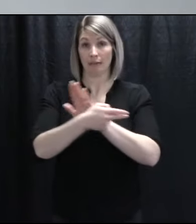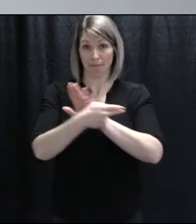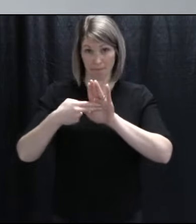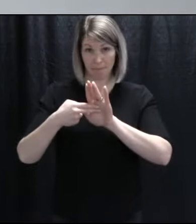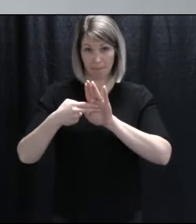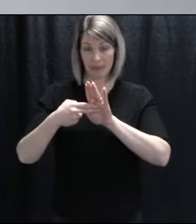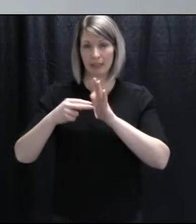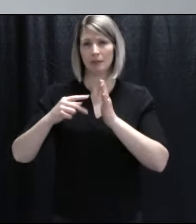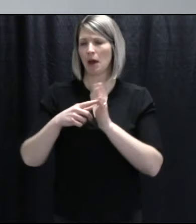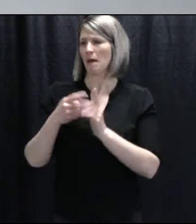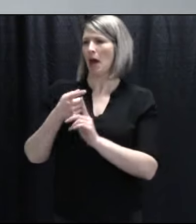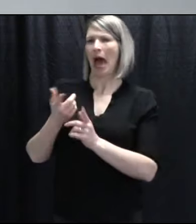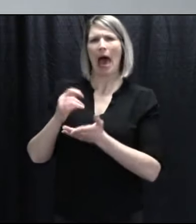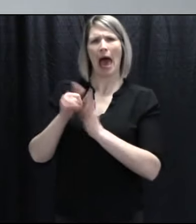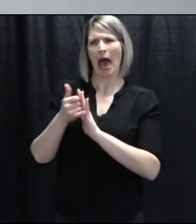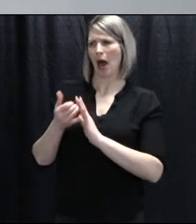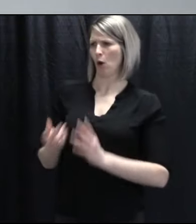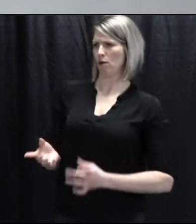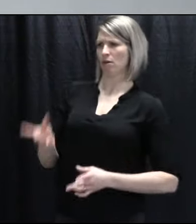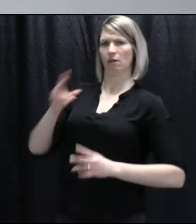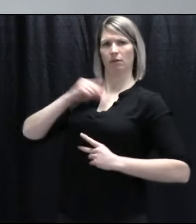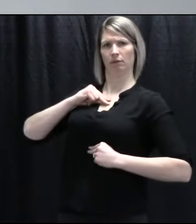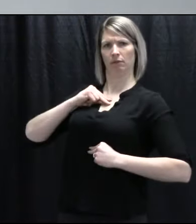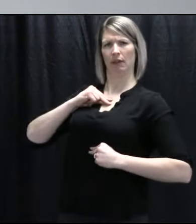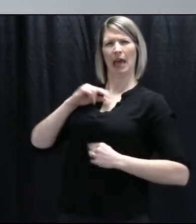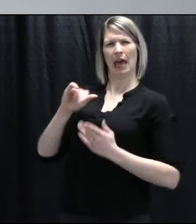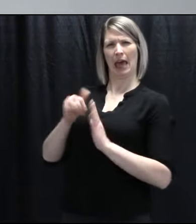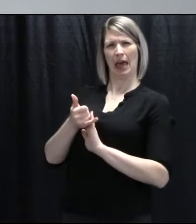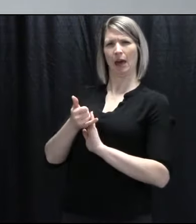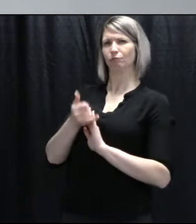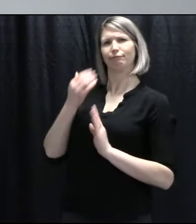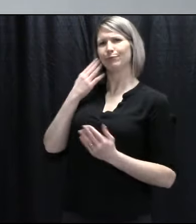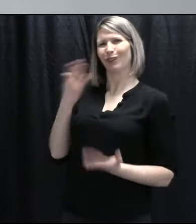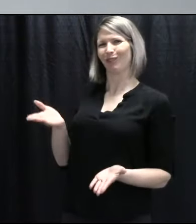it's difficult for us to say if that person was symptomatic or not. That's the